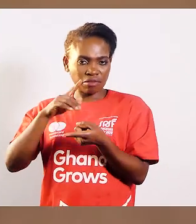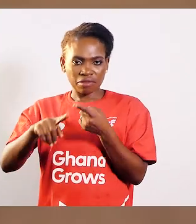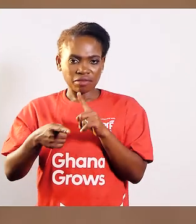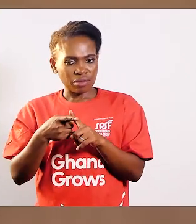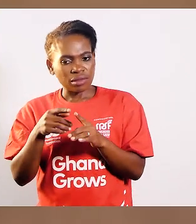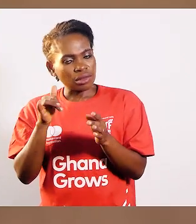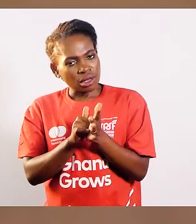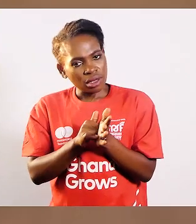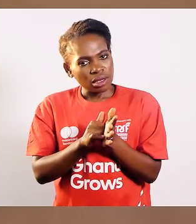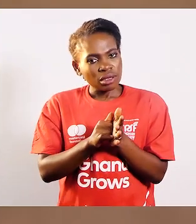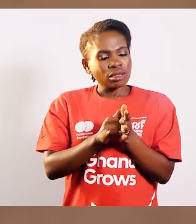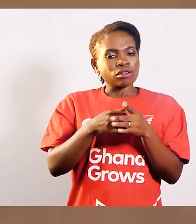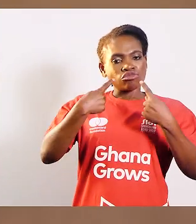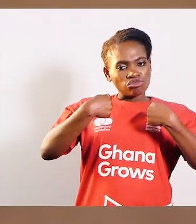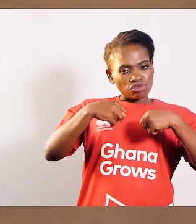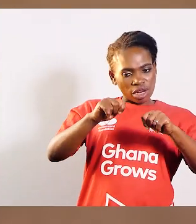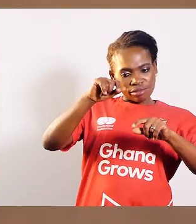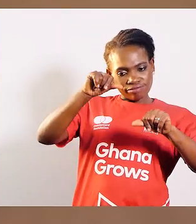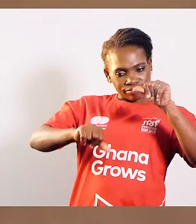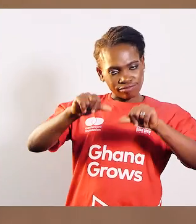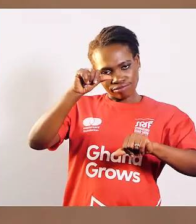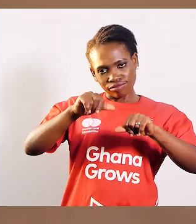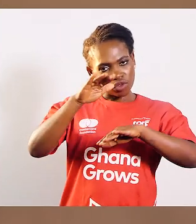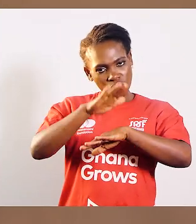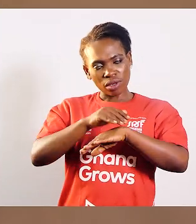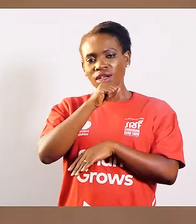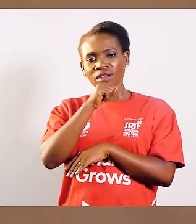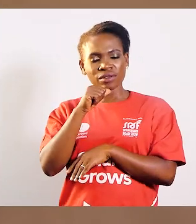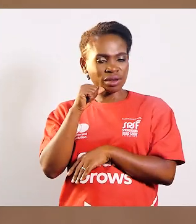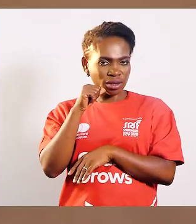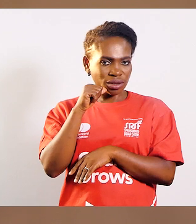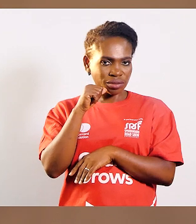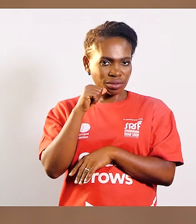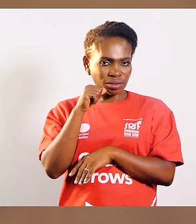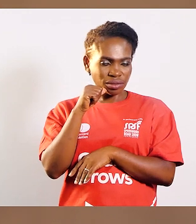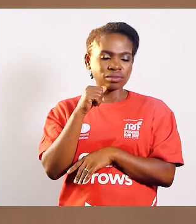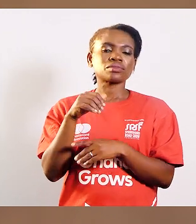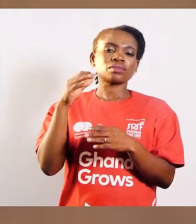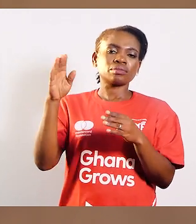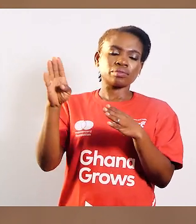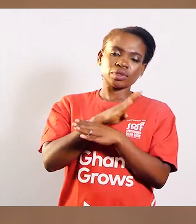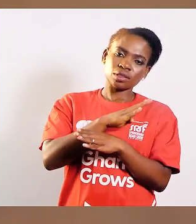them? So I will advise my colleagues to consider any type of